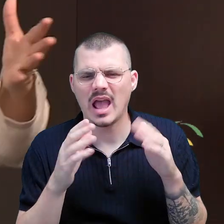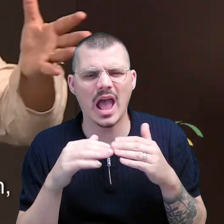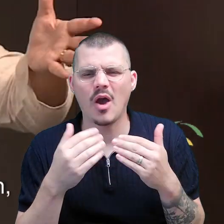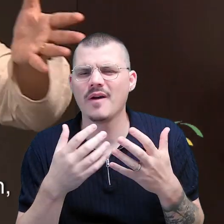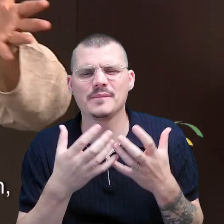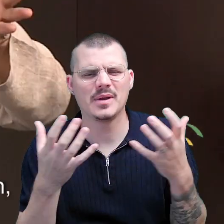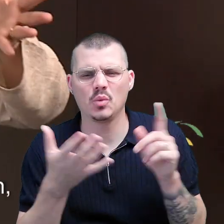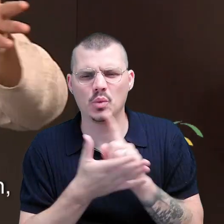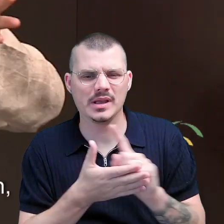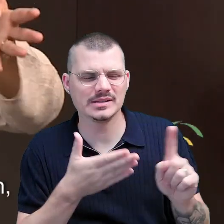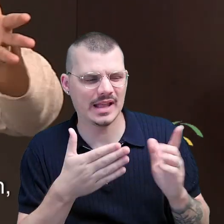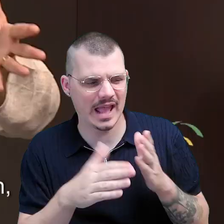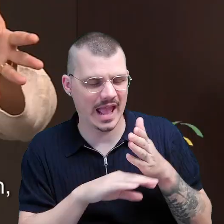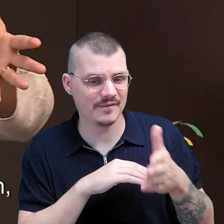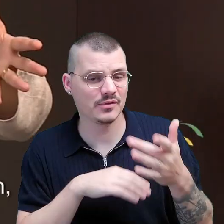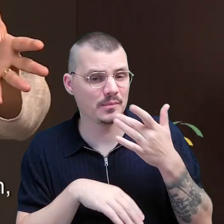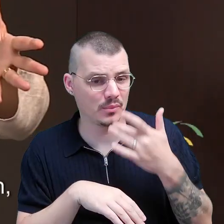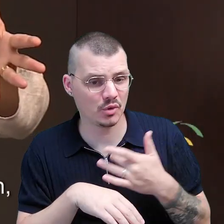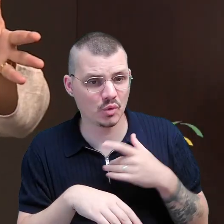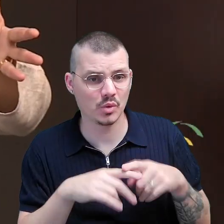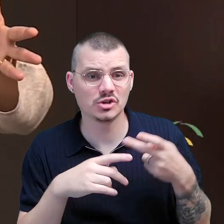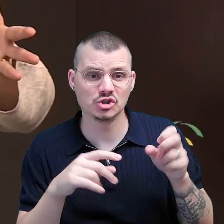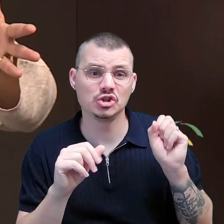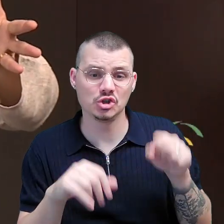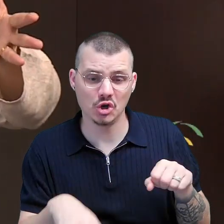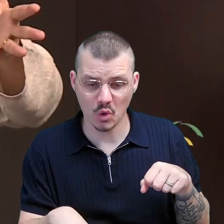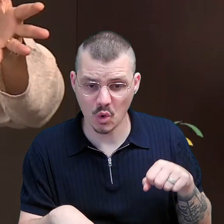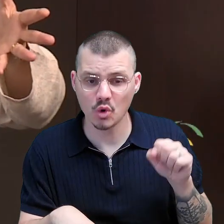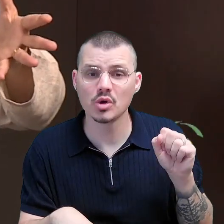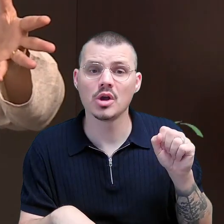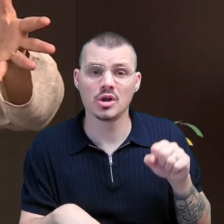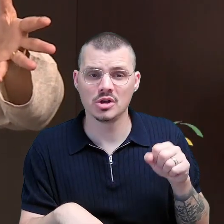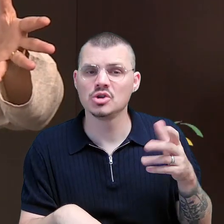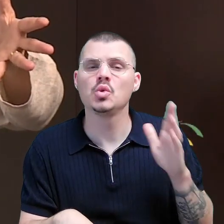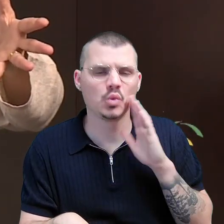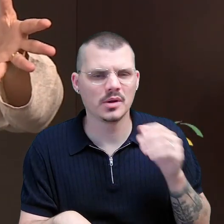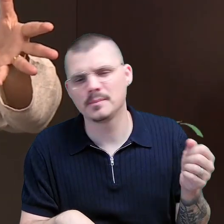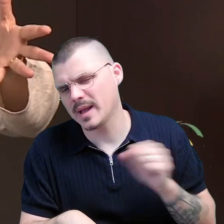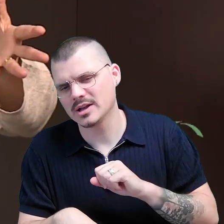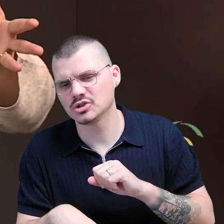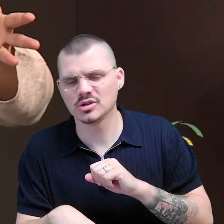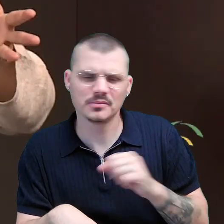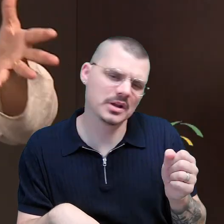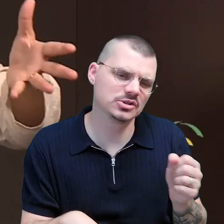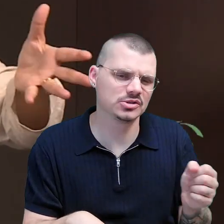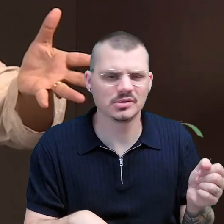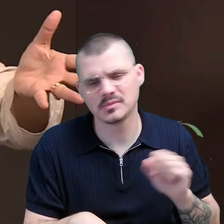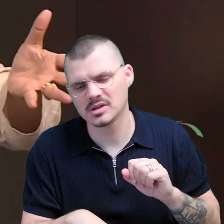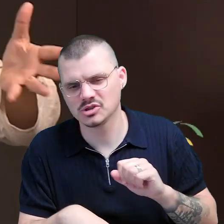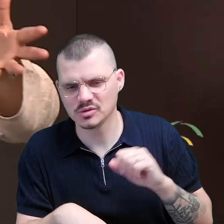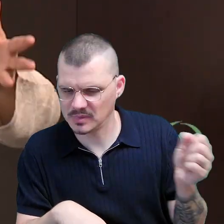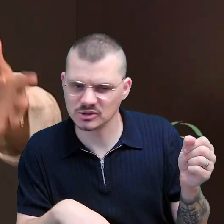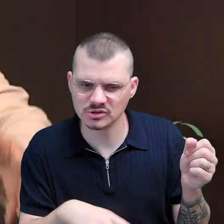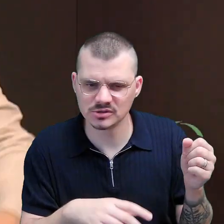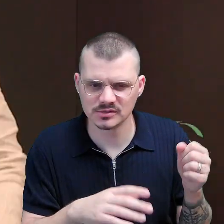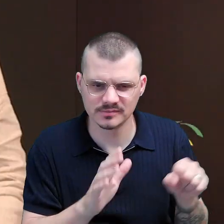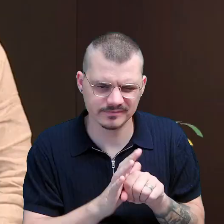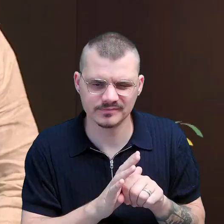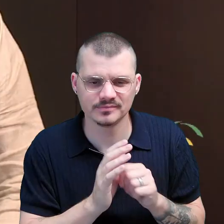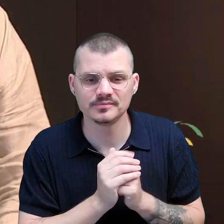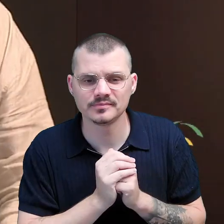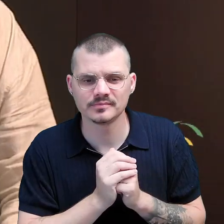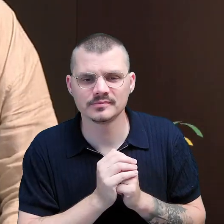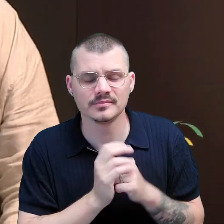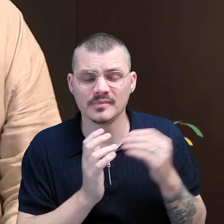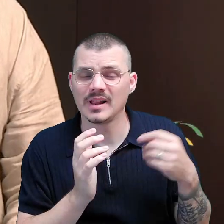So however many weeks that is after birth, when she could hold up her head, she started bashing it.